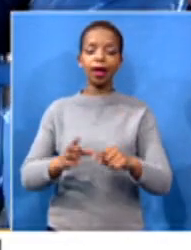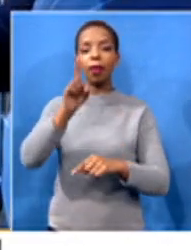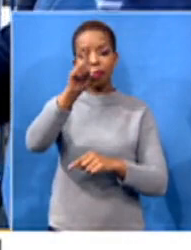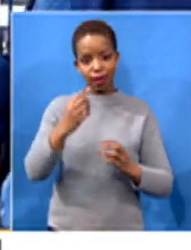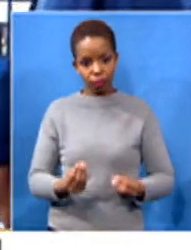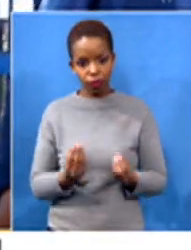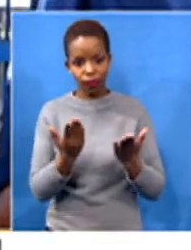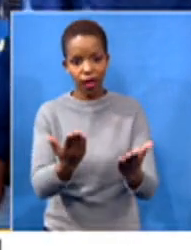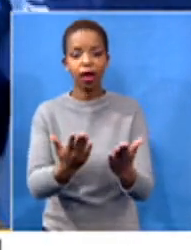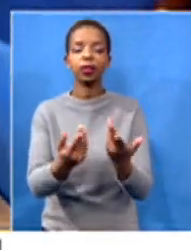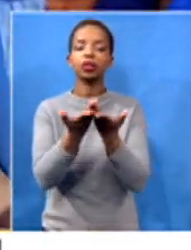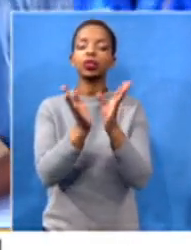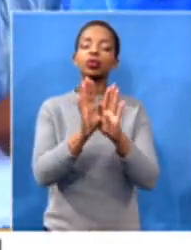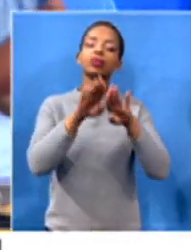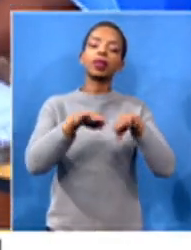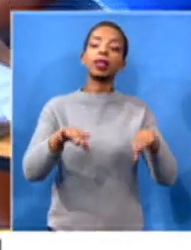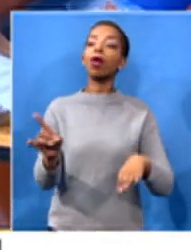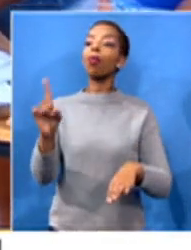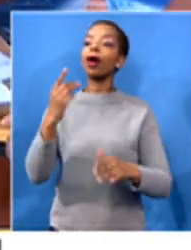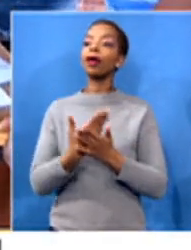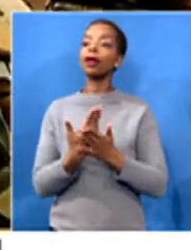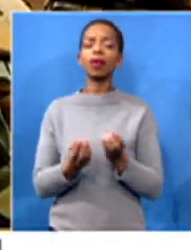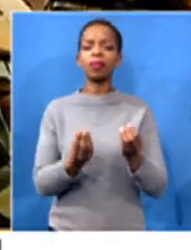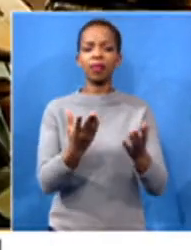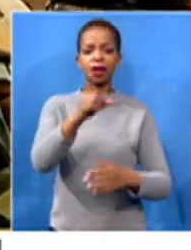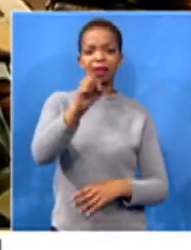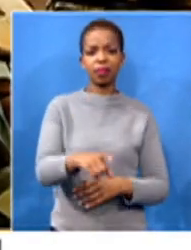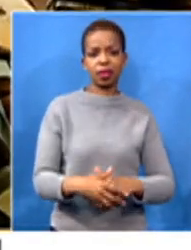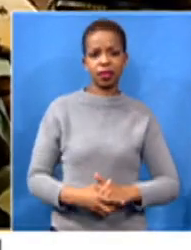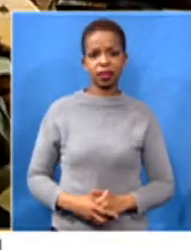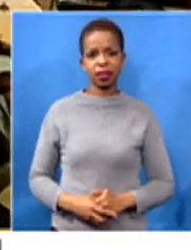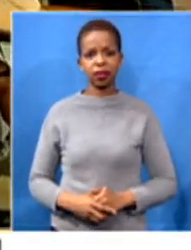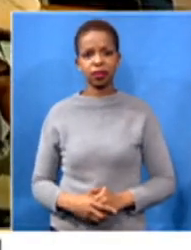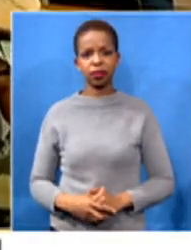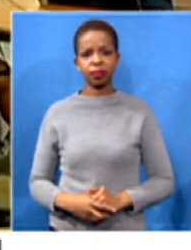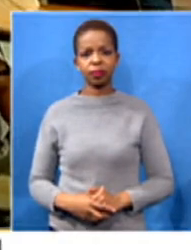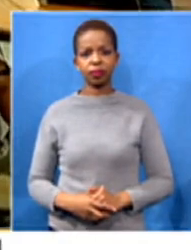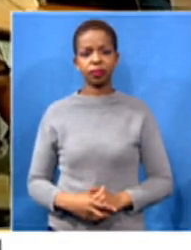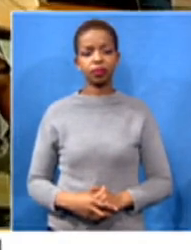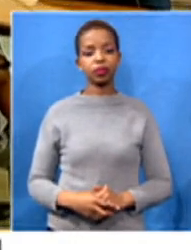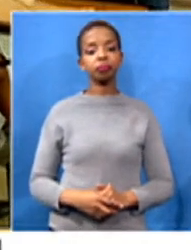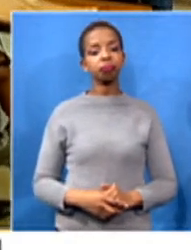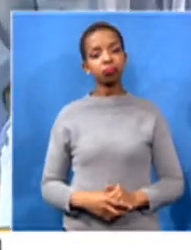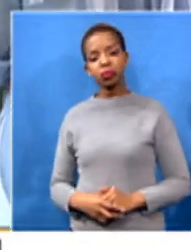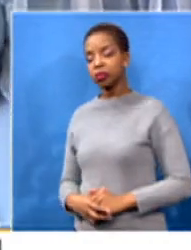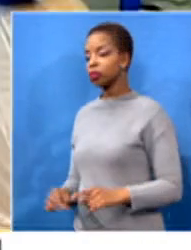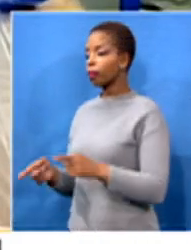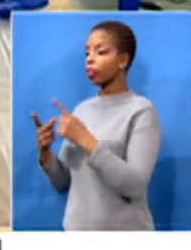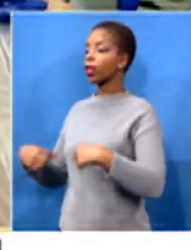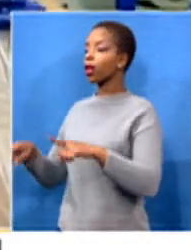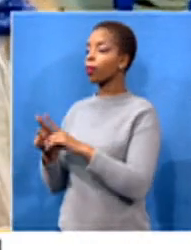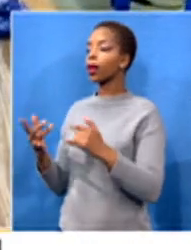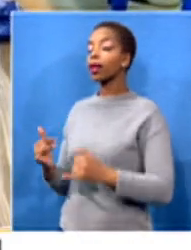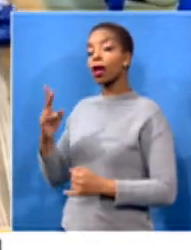available to them, learning is innate to humans. But let's look at the objective